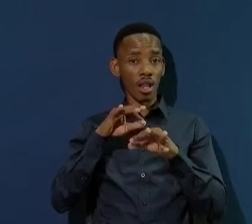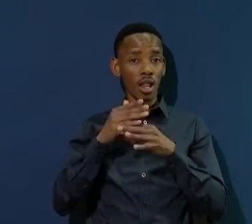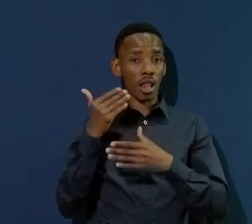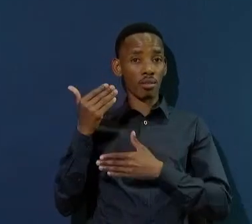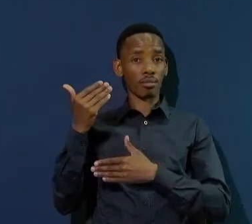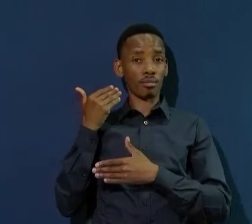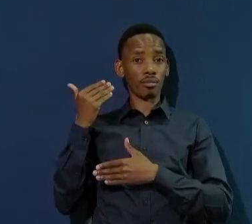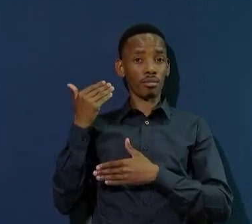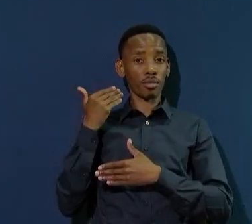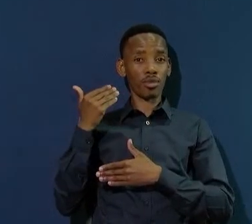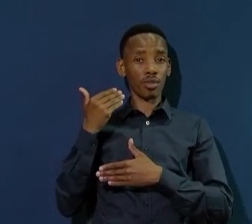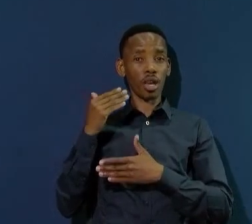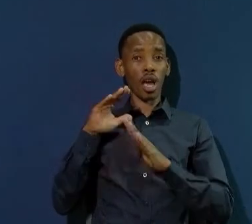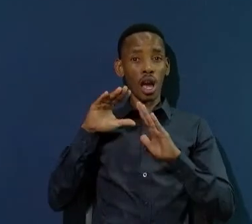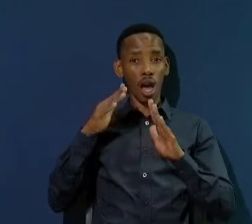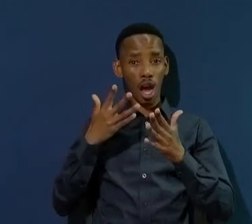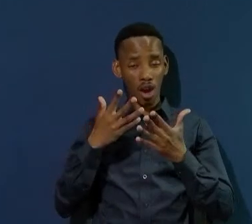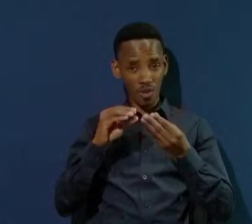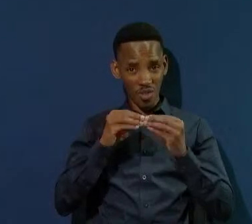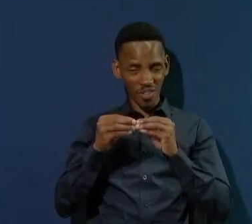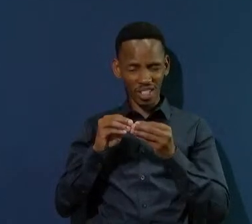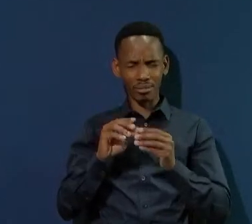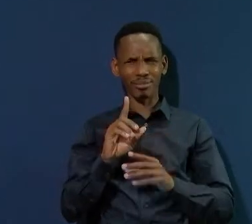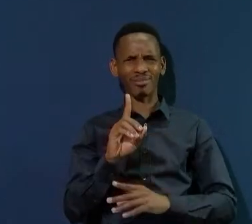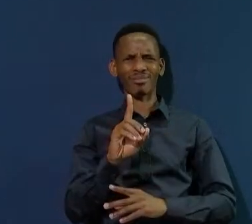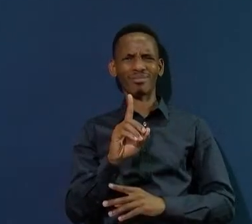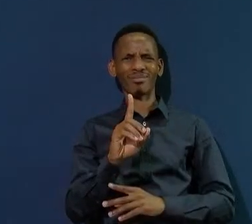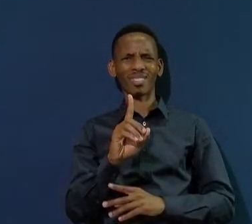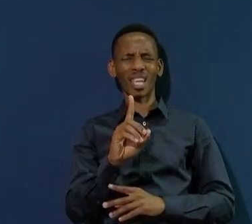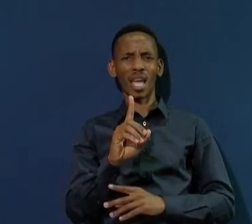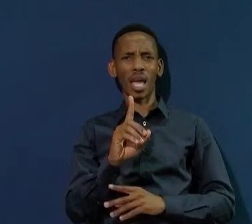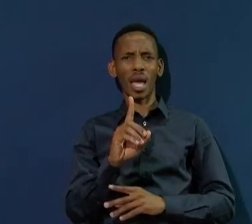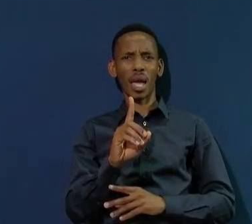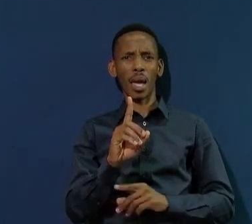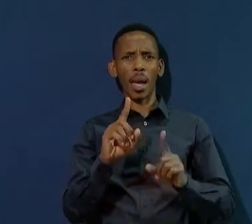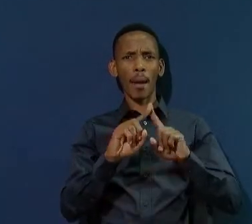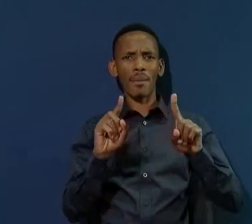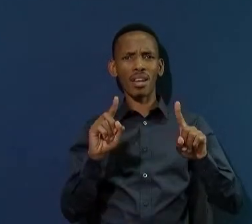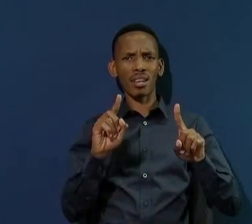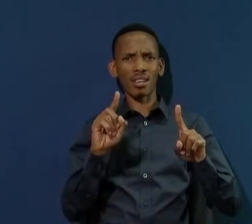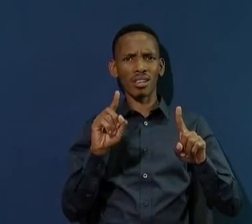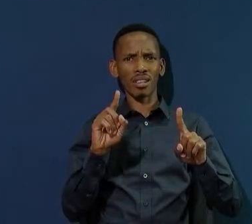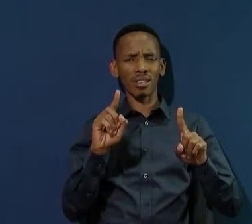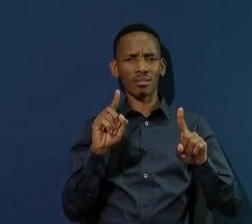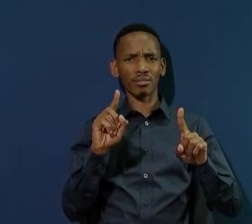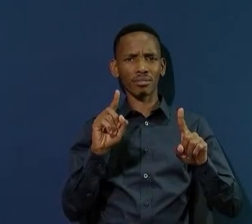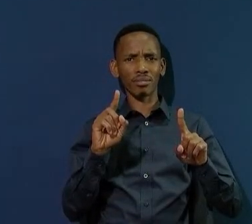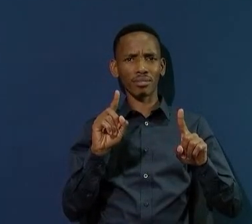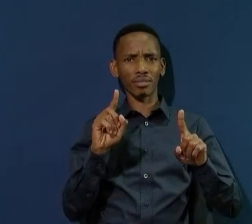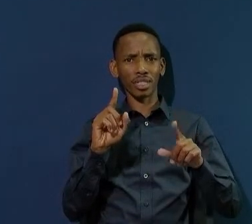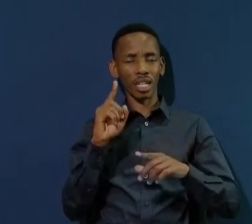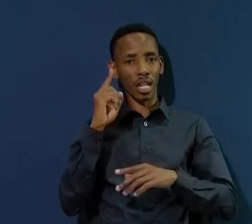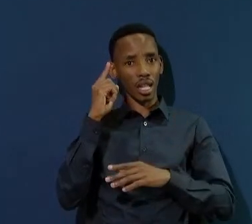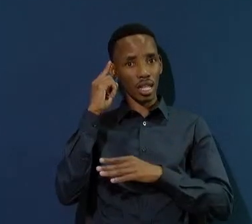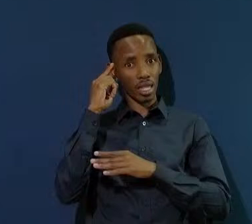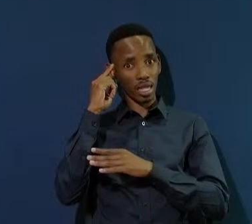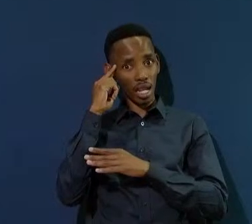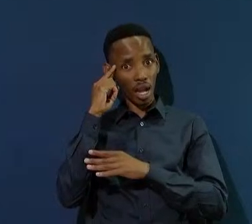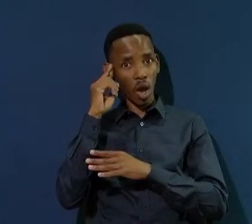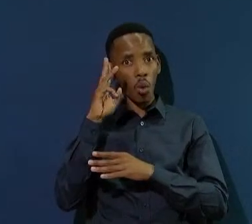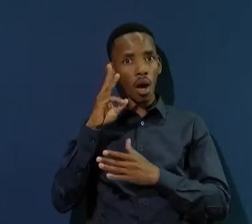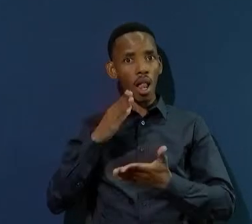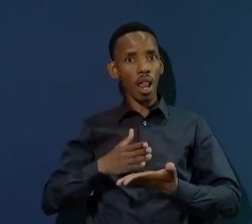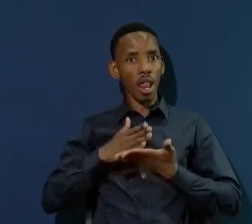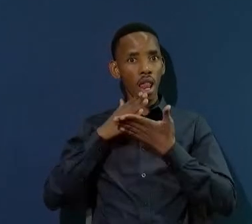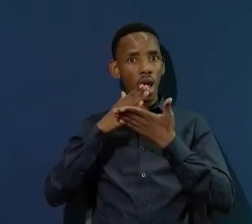some other arrangement that can be done. Yeah, but don't you think if it's discretionary in that sense, and it would benefit the country in